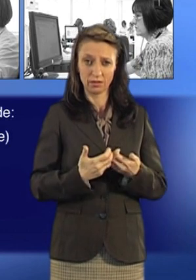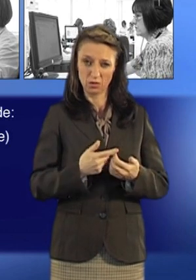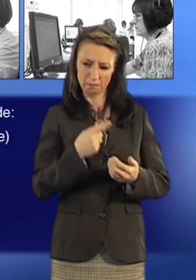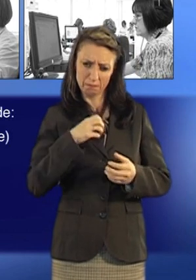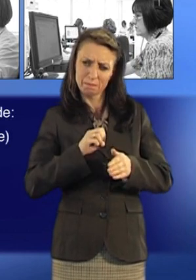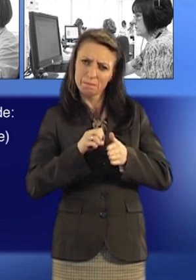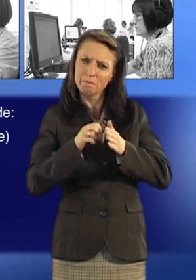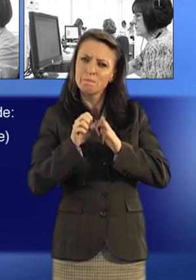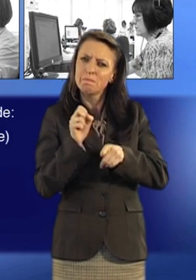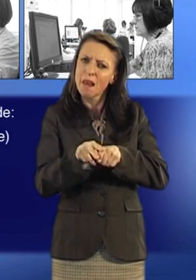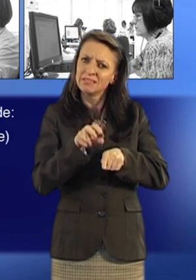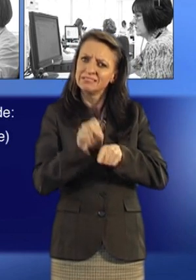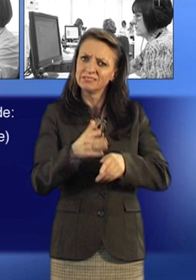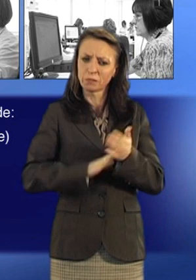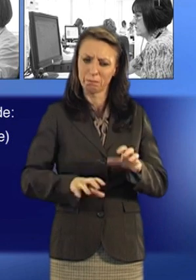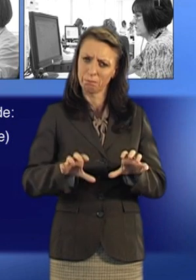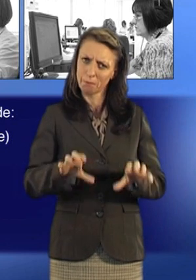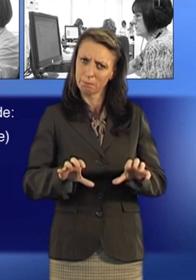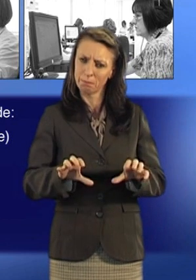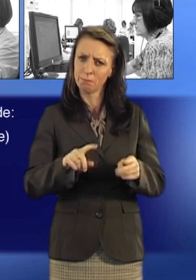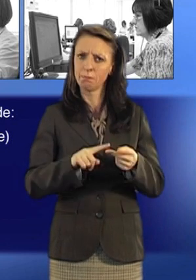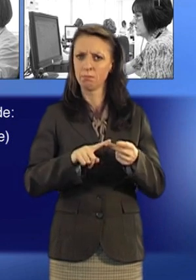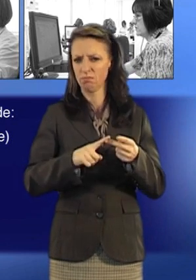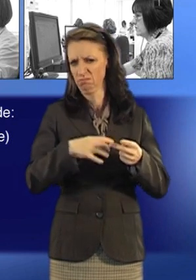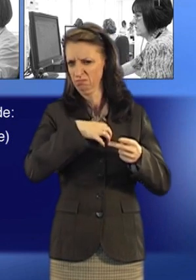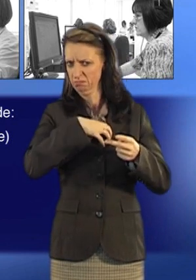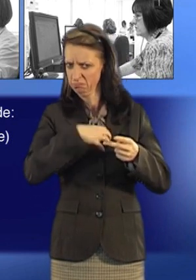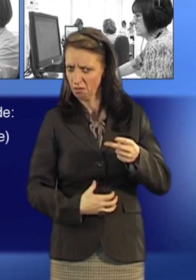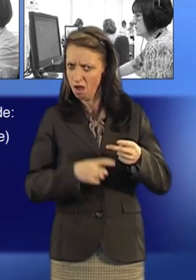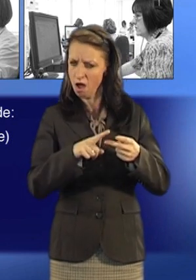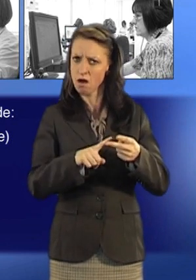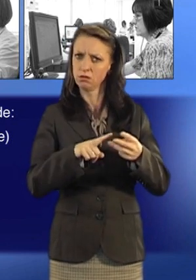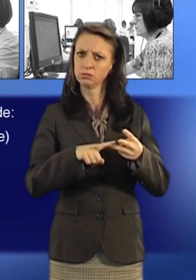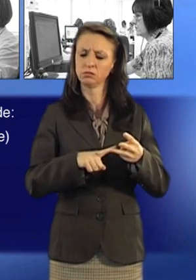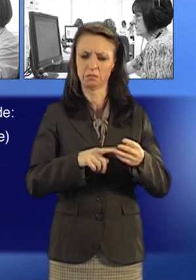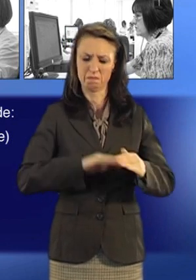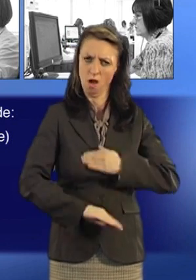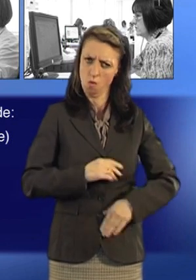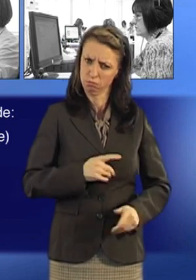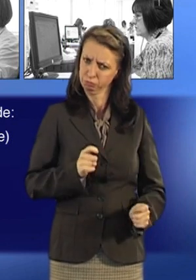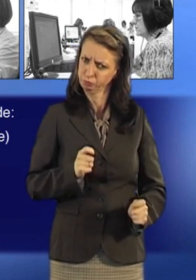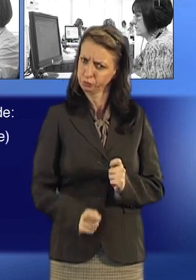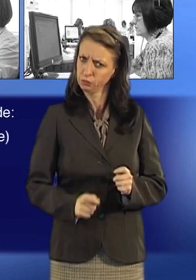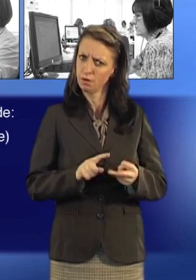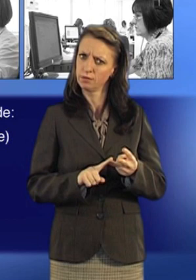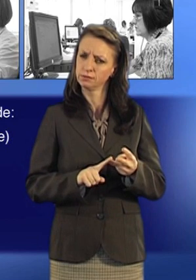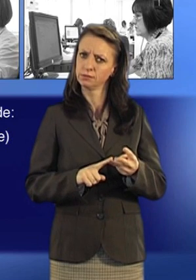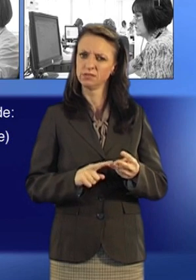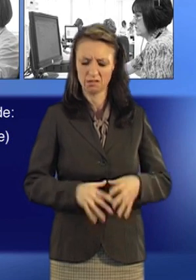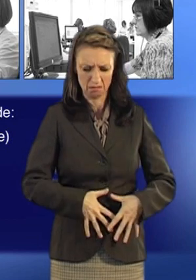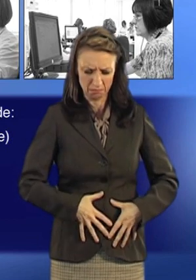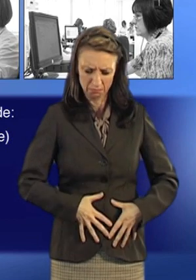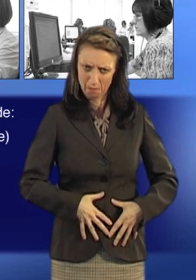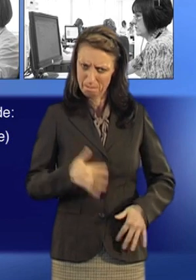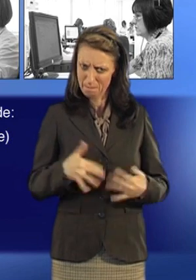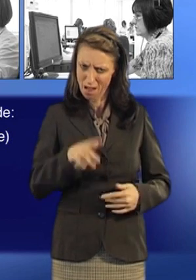Signs and symptoms to watch out for include bleeding from the rectum or back passage, tiredness, change